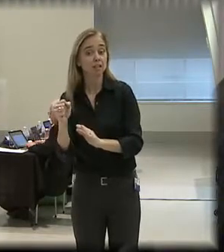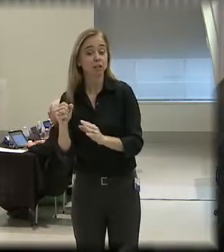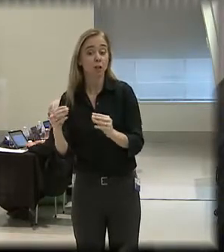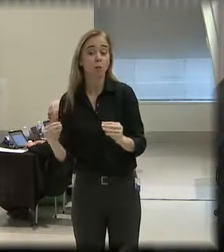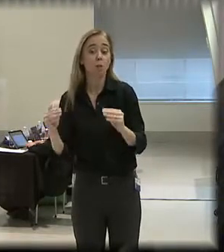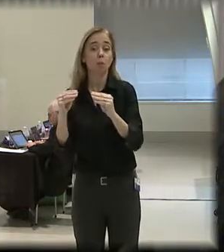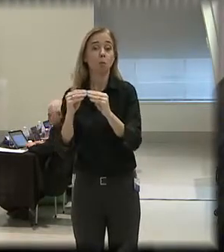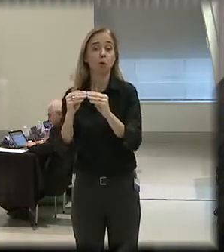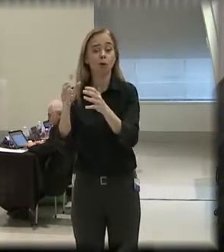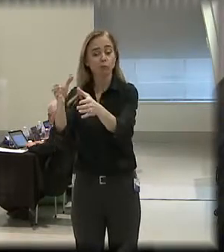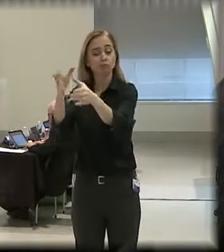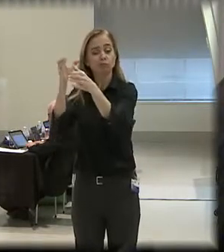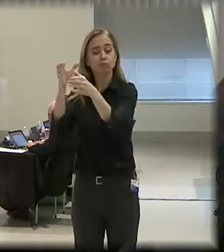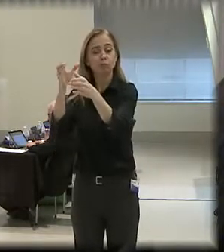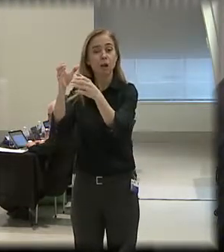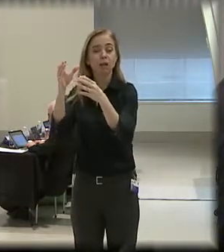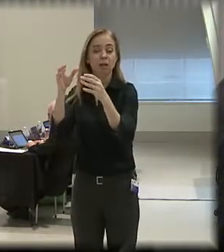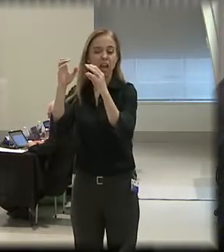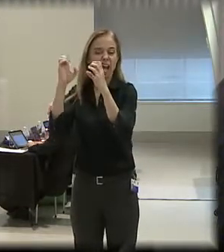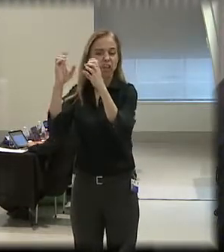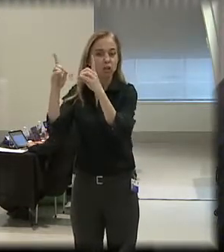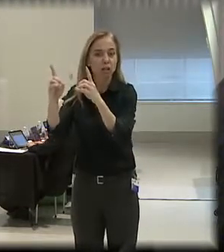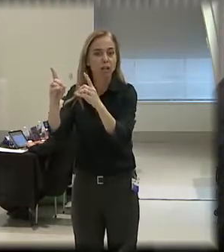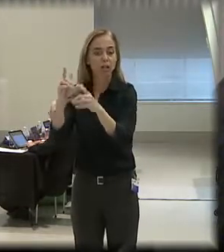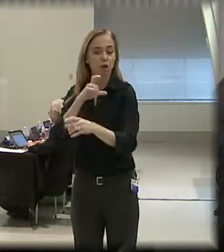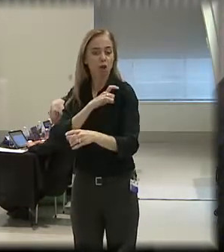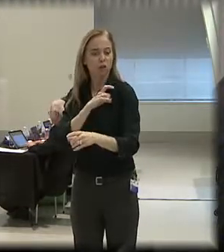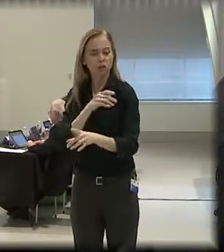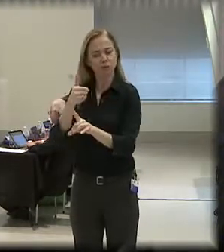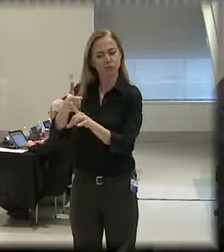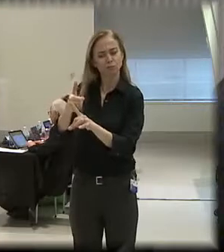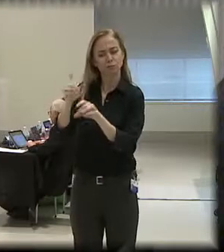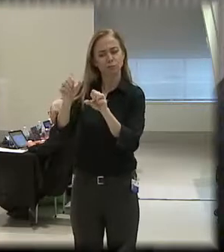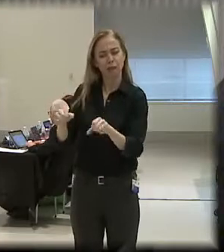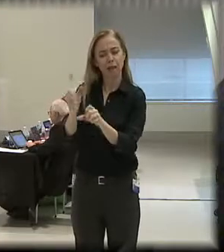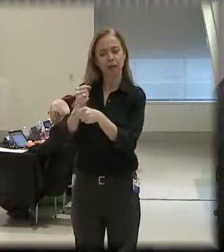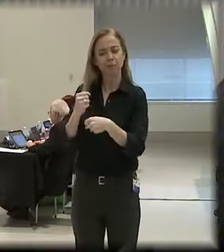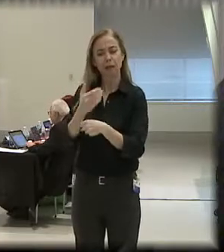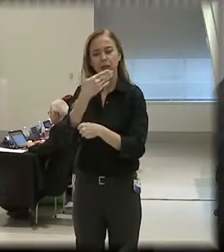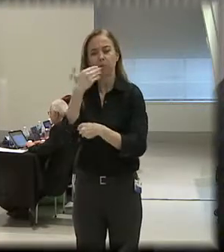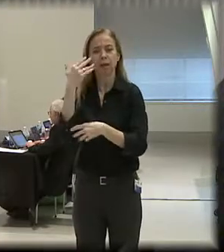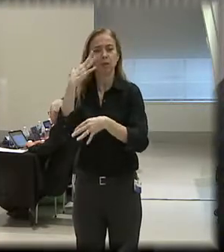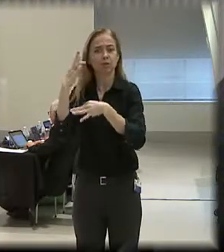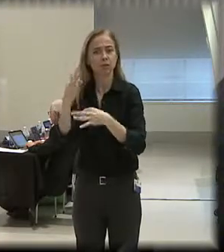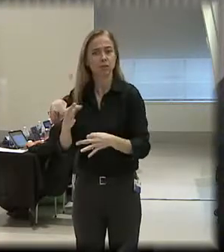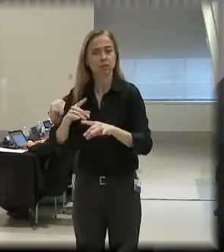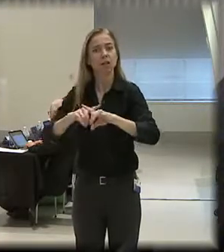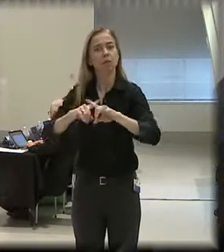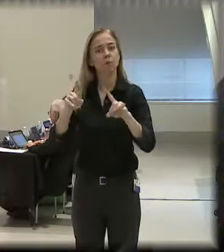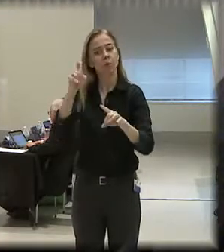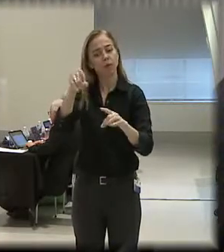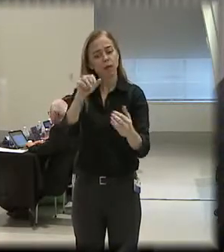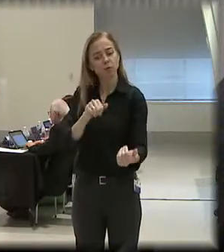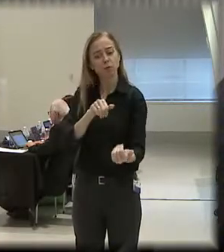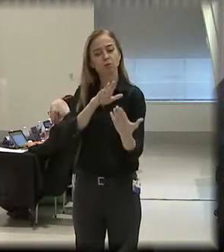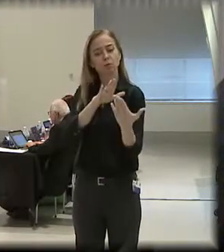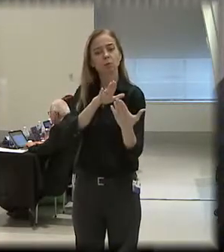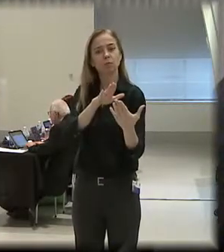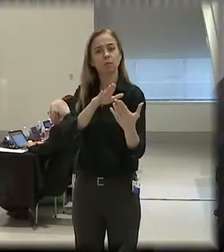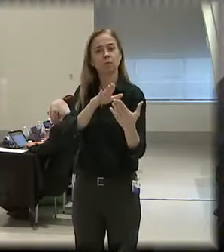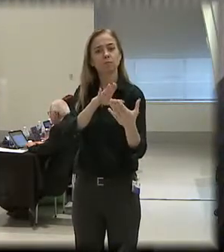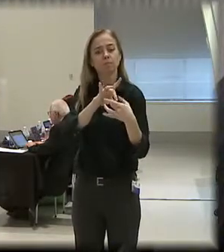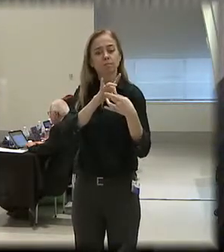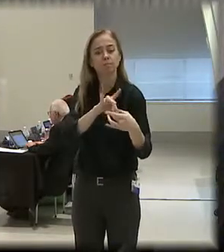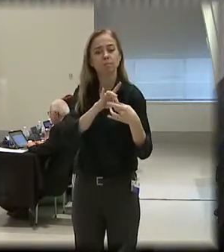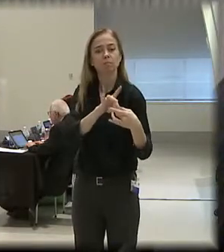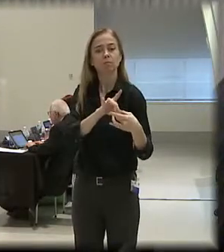officers make better decisions. My concern, quite frankly, is if we truly are going to embrace community-based policing and